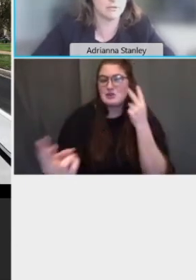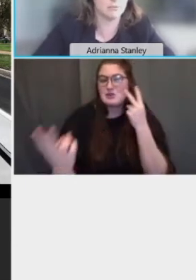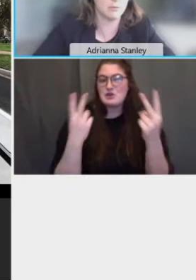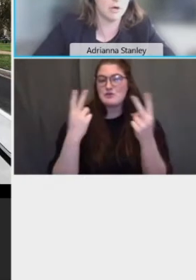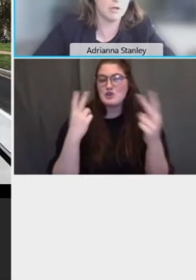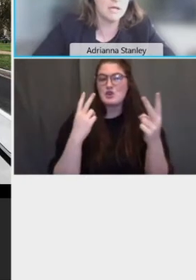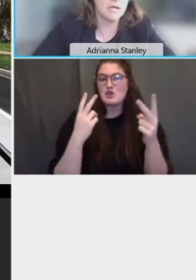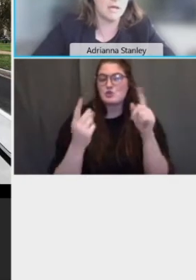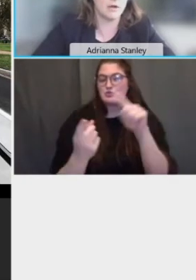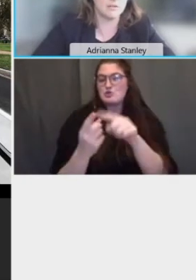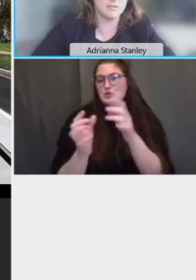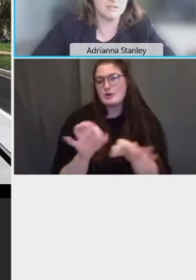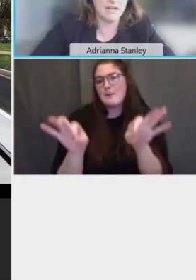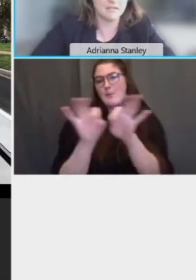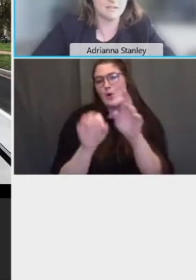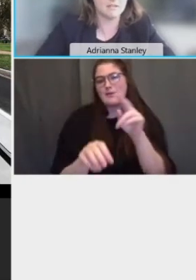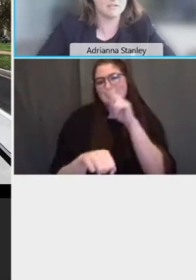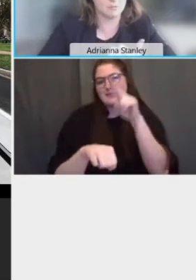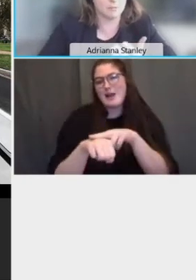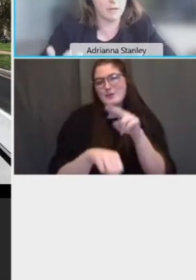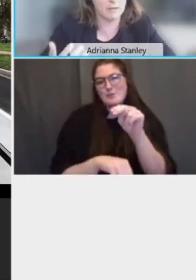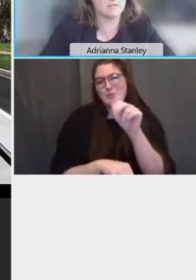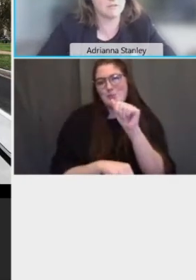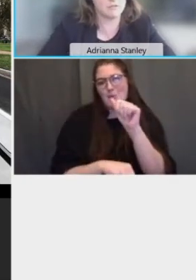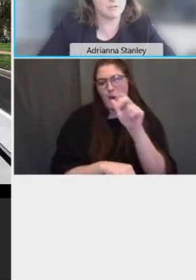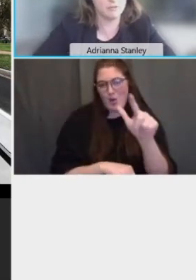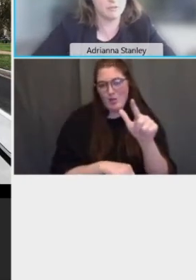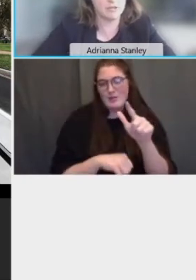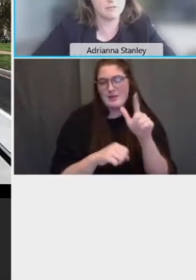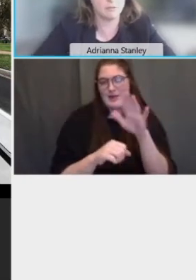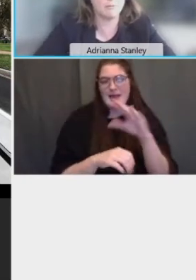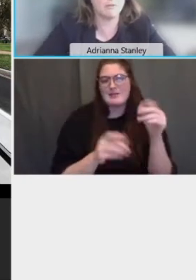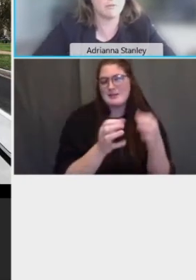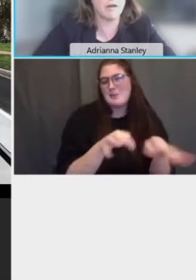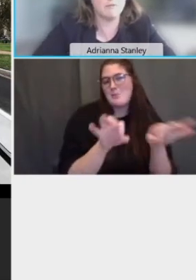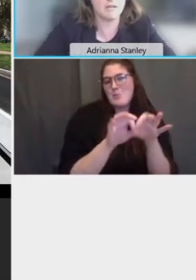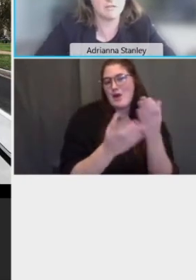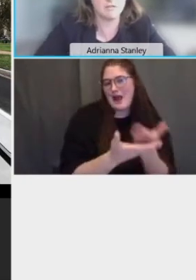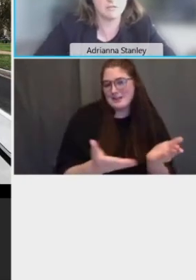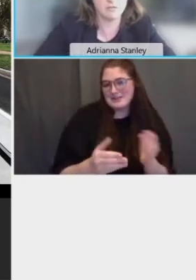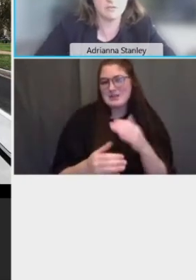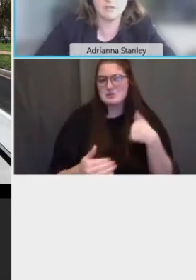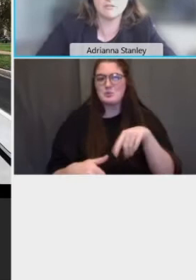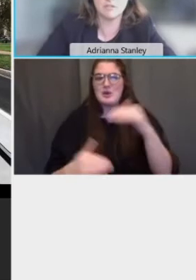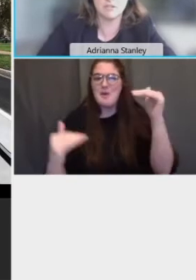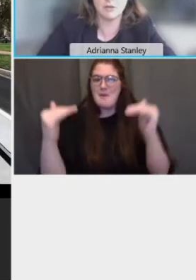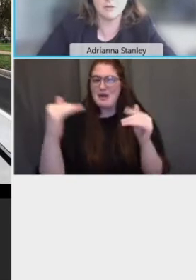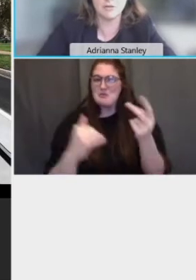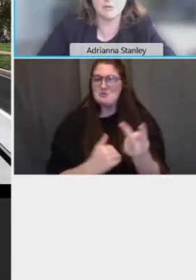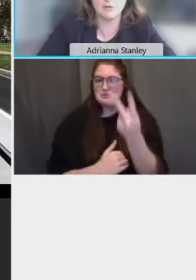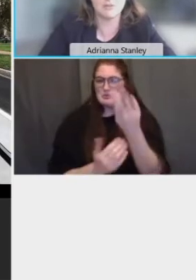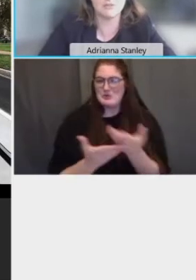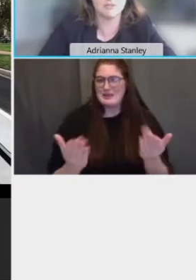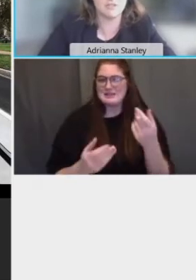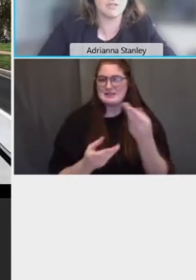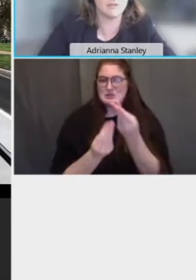important National Mall and all of its assets. So we're balancing those two things. And what we've arrived at is the solution that you see here, and you can also see on the